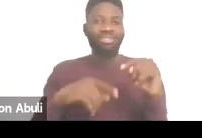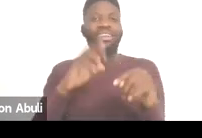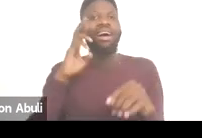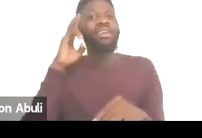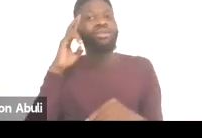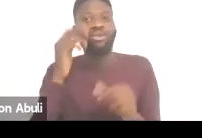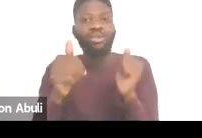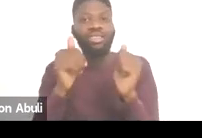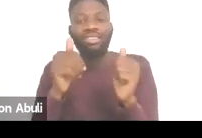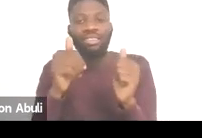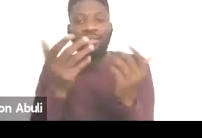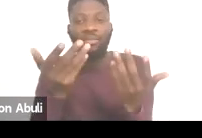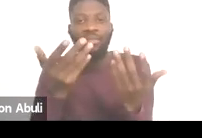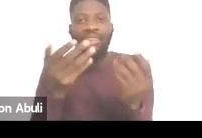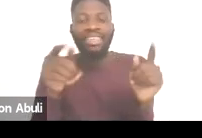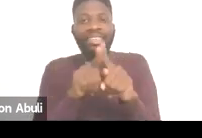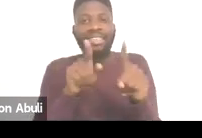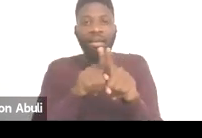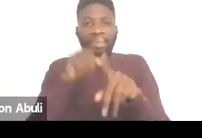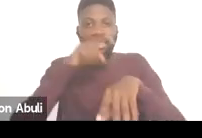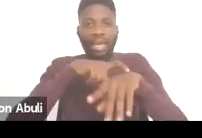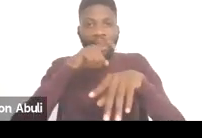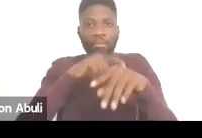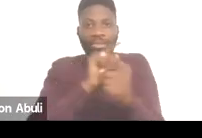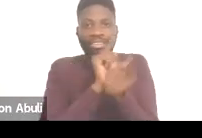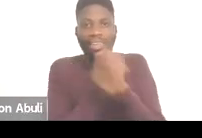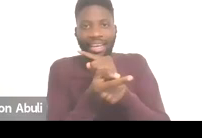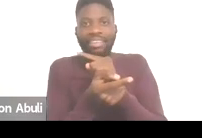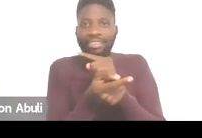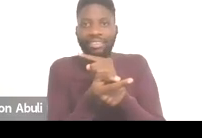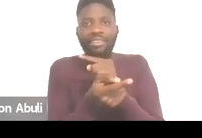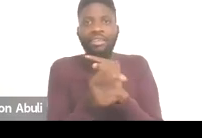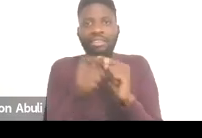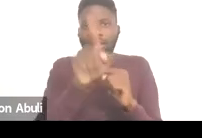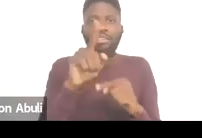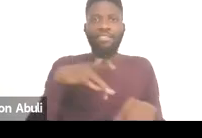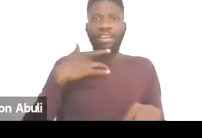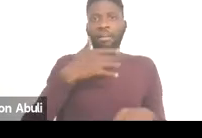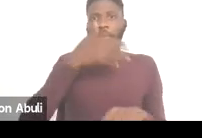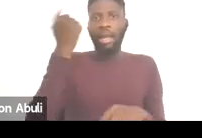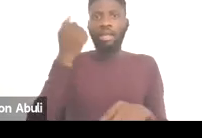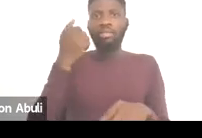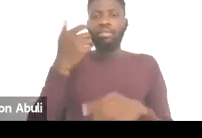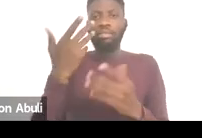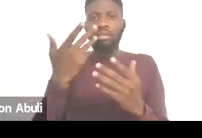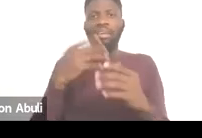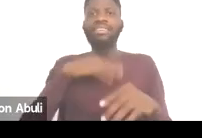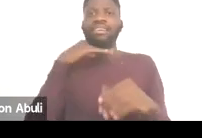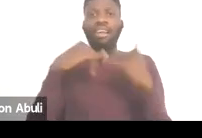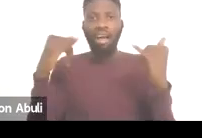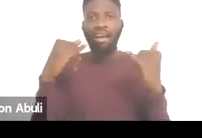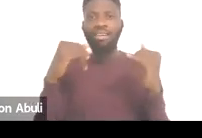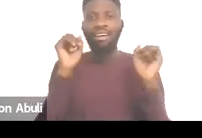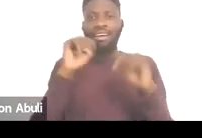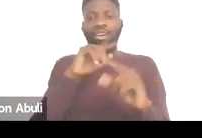a time schedule, or when you feel would be best, when you'll be able to meet your timelines. If you're told to give